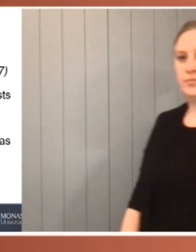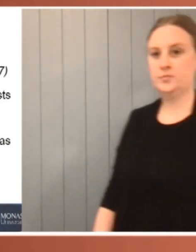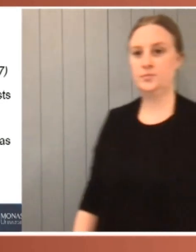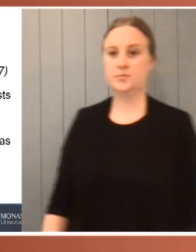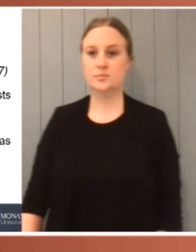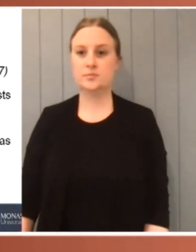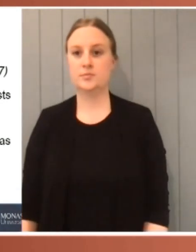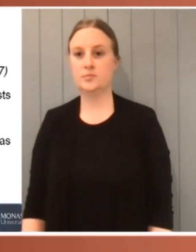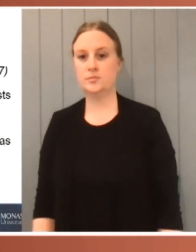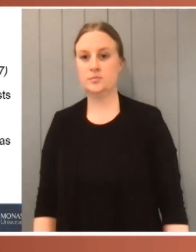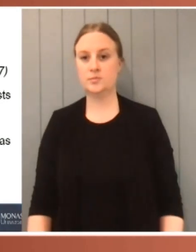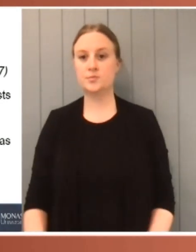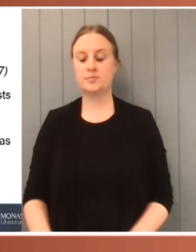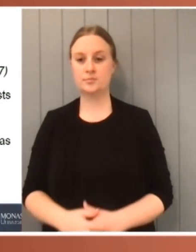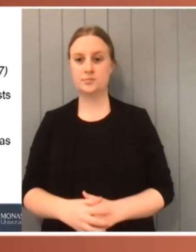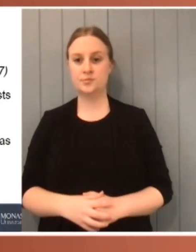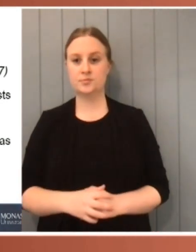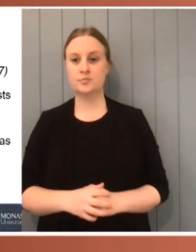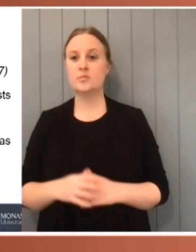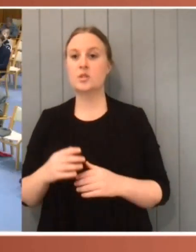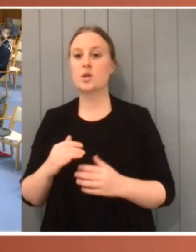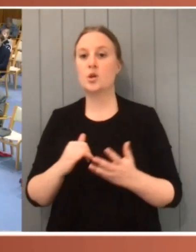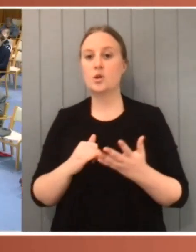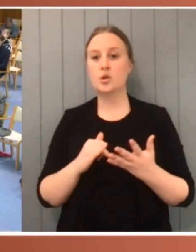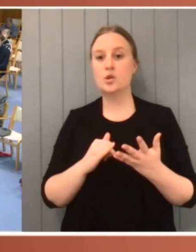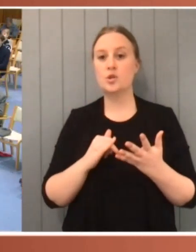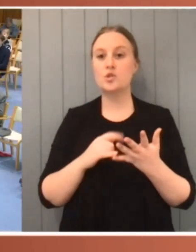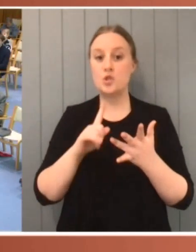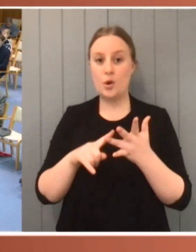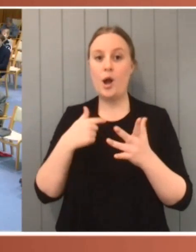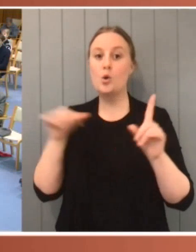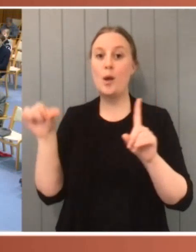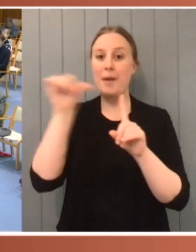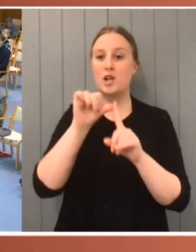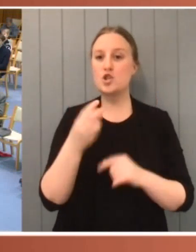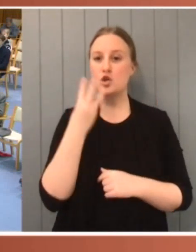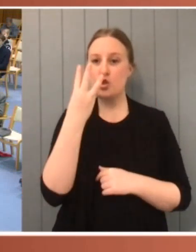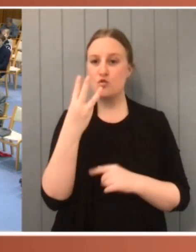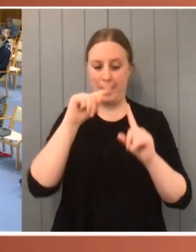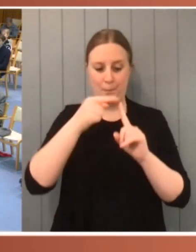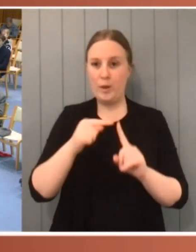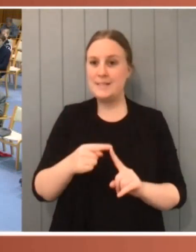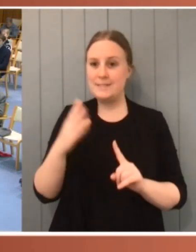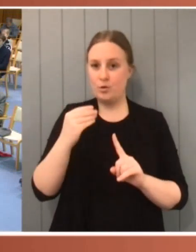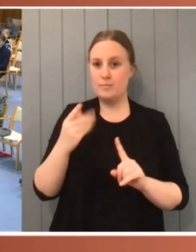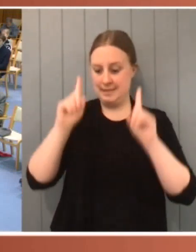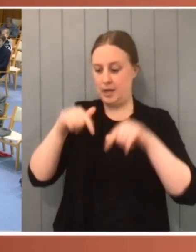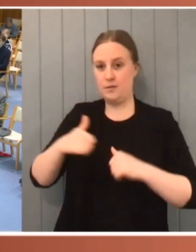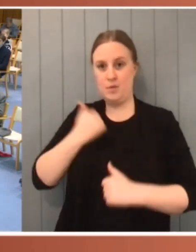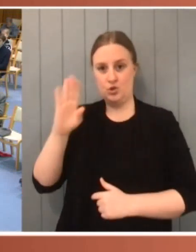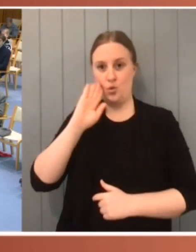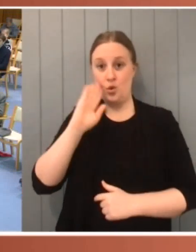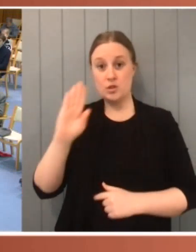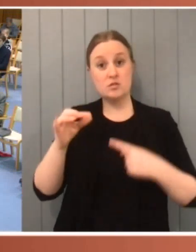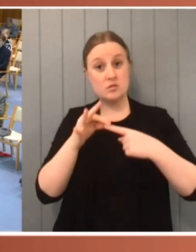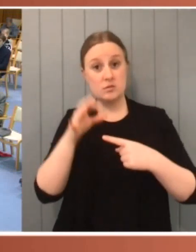So let me return to the three arguments that I introduced at the beginning of my talk. The first, if you remember, was this idea that compulsory